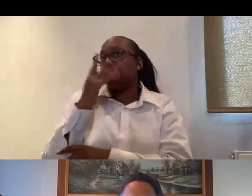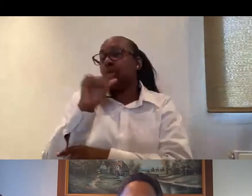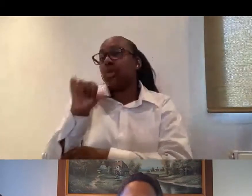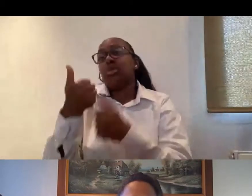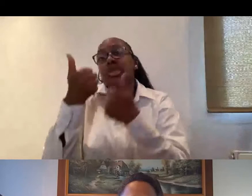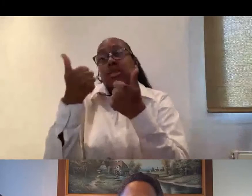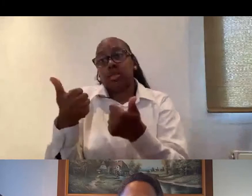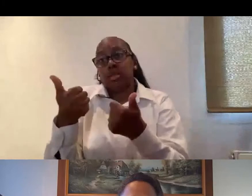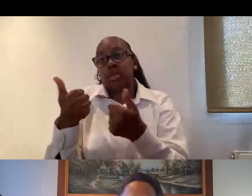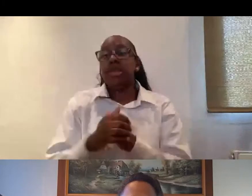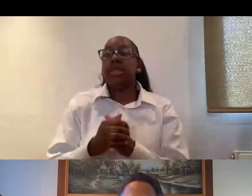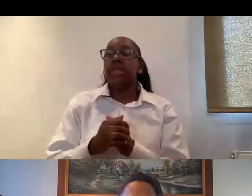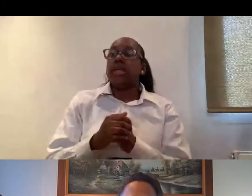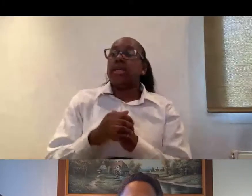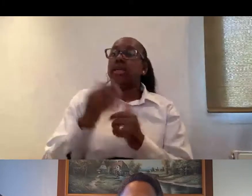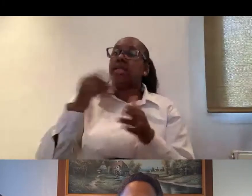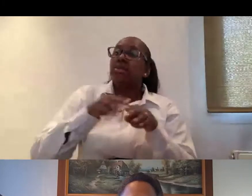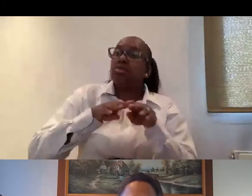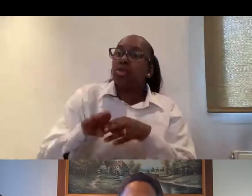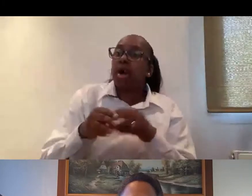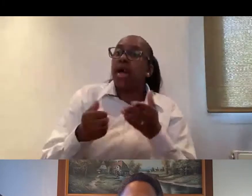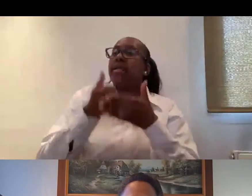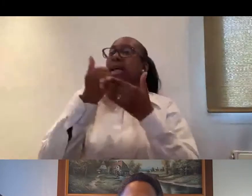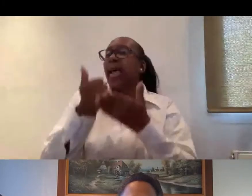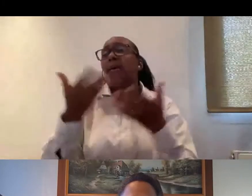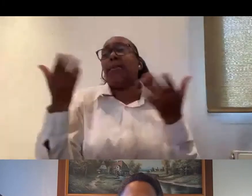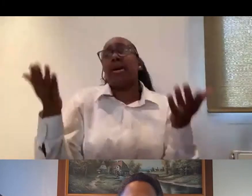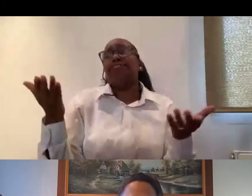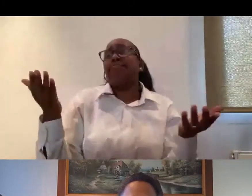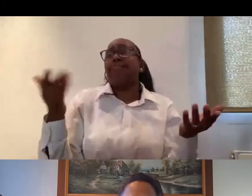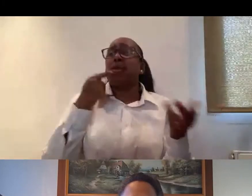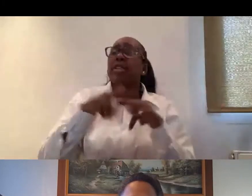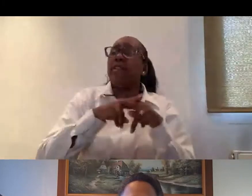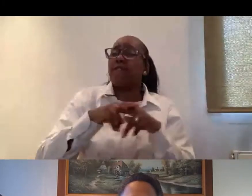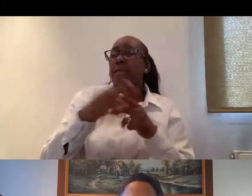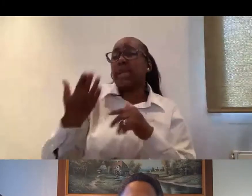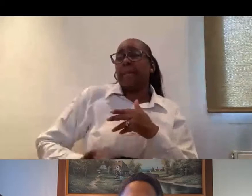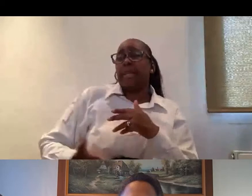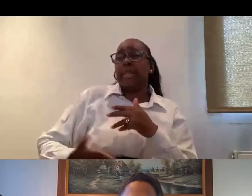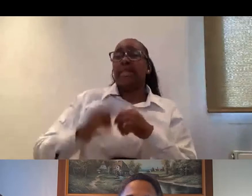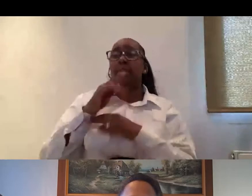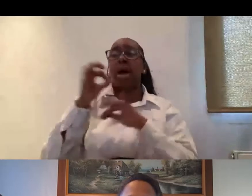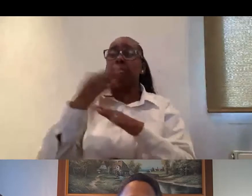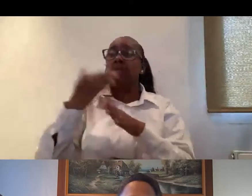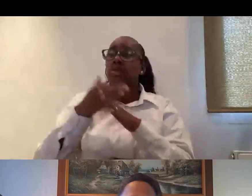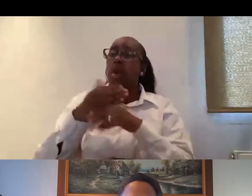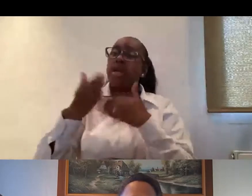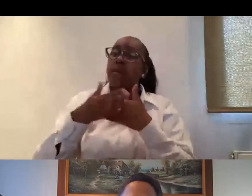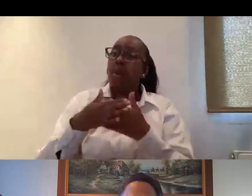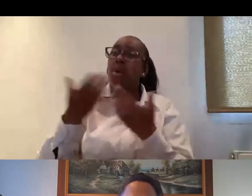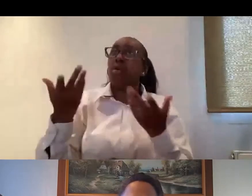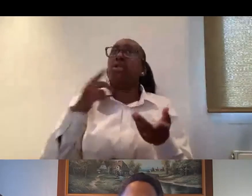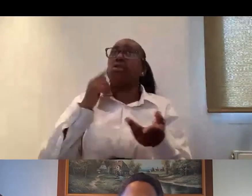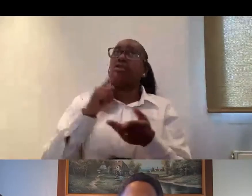Sorry, at school, and then he's trying to help with bits, but he's actually, because it's a family business, he's working more, you see, sort of trying to make up